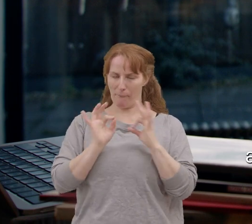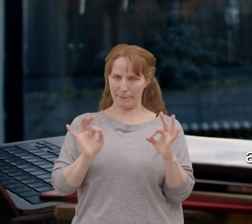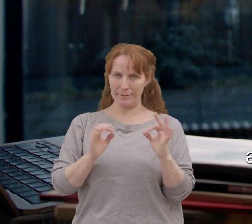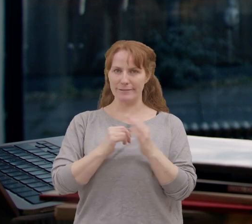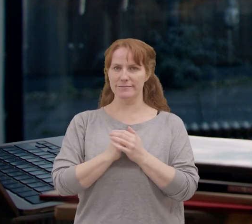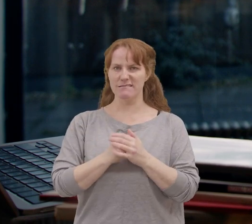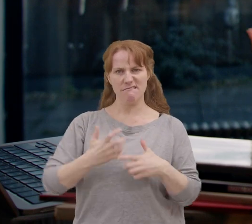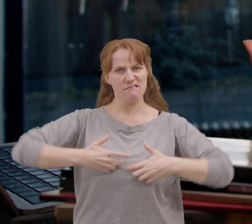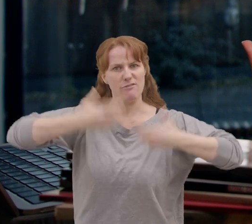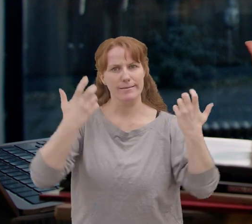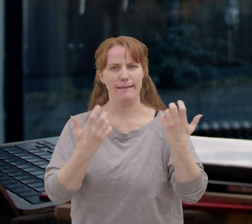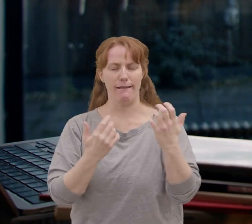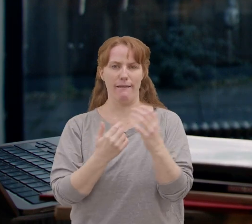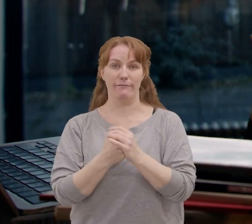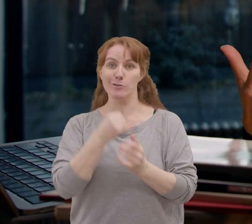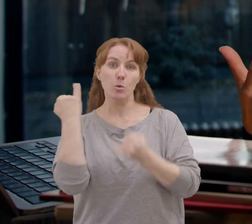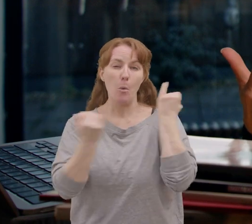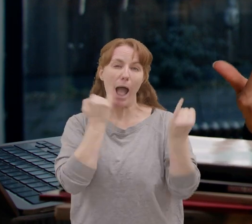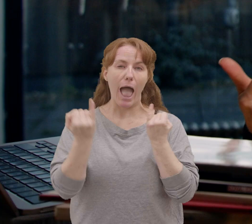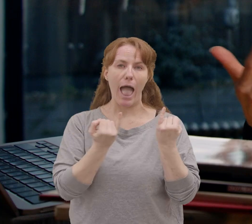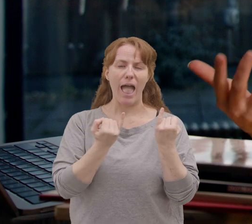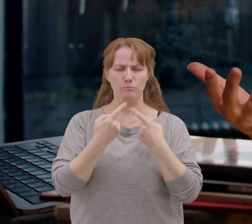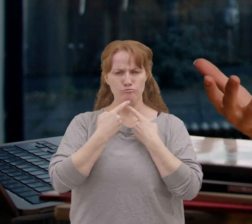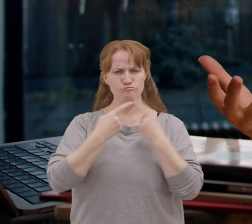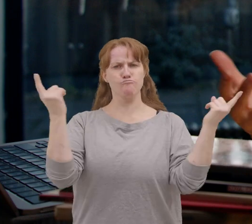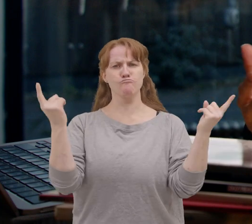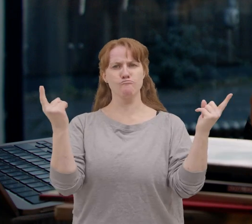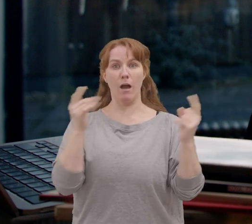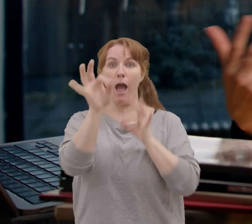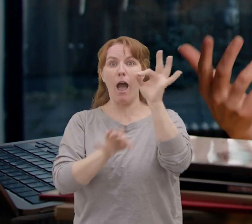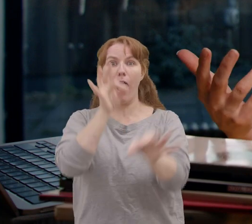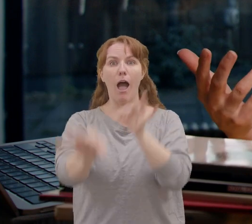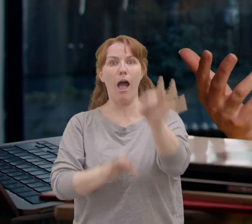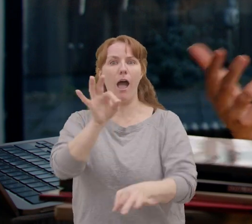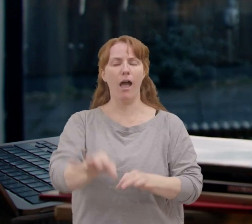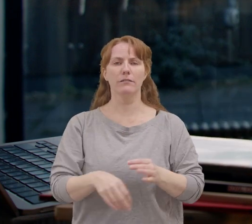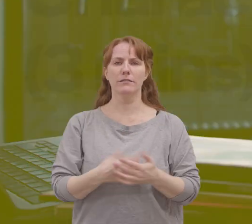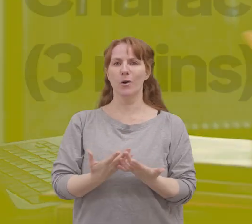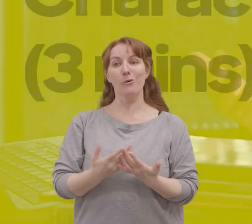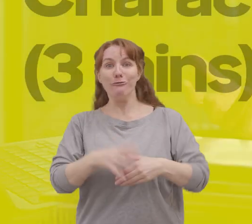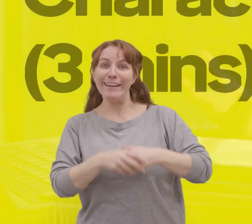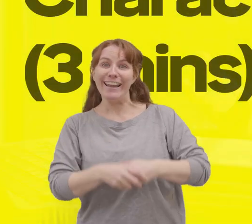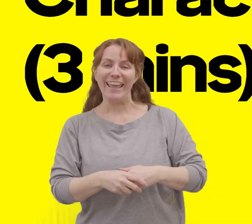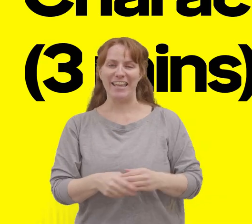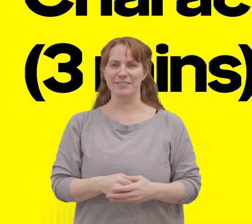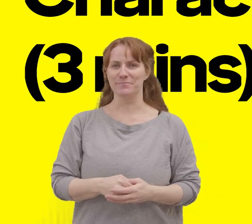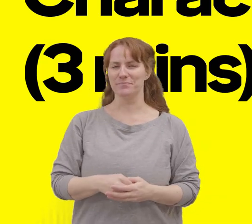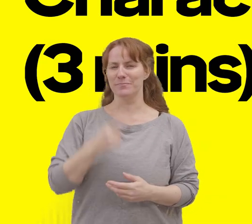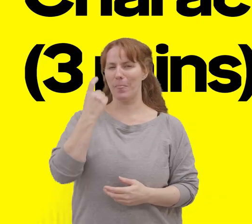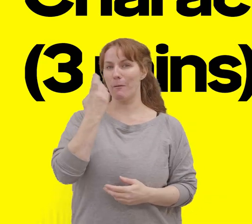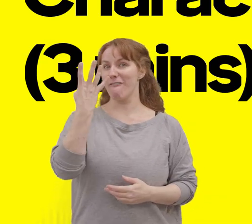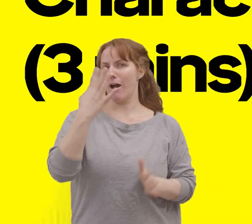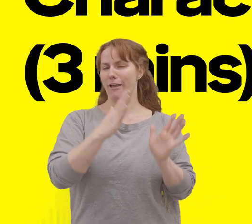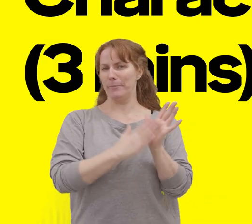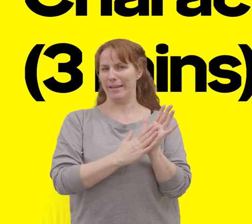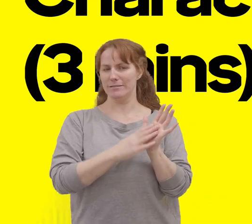say much at all? Are they aggressive? Do they swear? Do they give commands? Do they ask questions? Or are they really friendly? Take 5 minutes